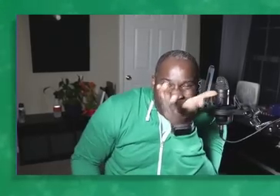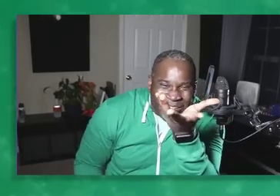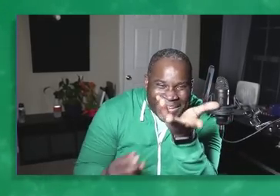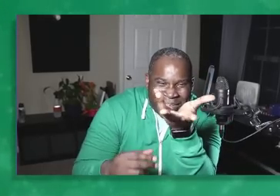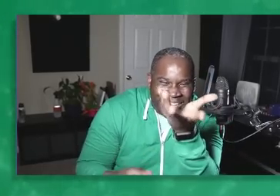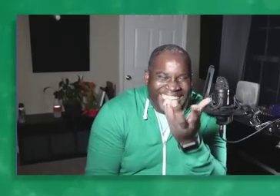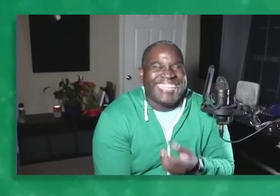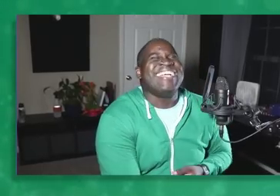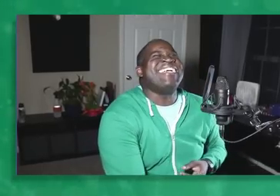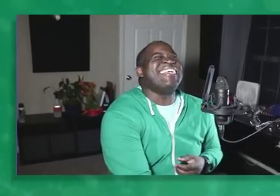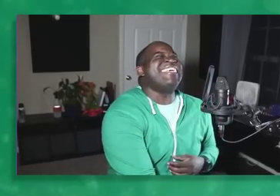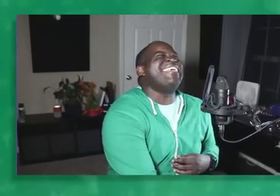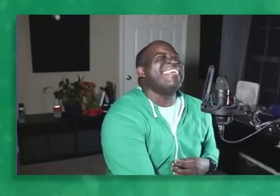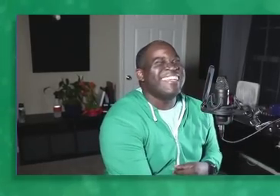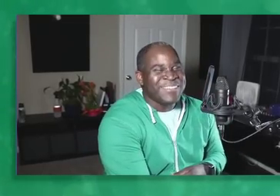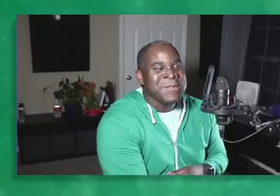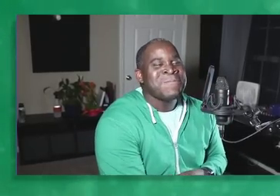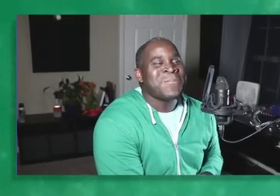Don't look at me.